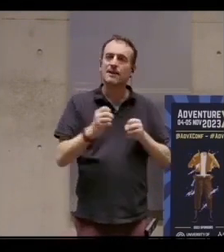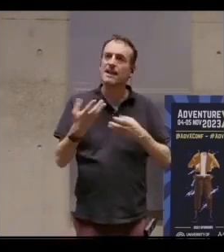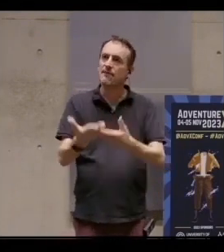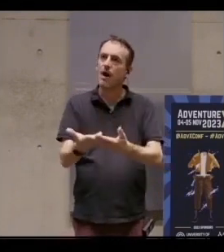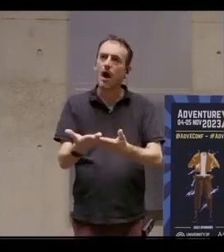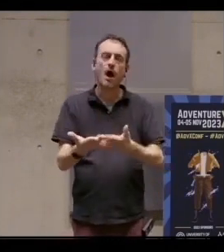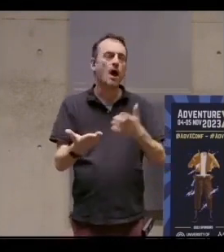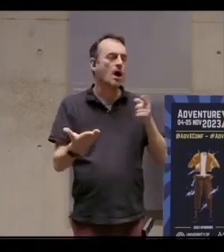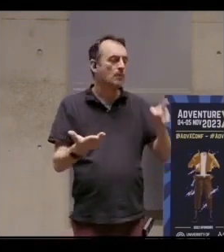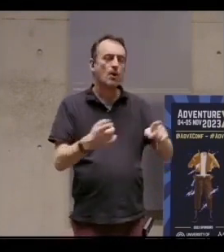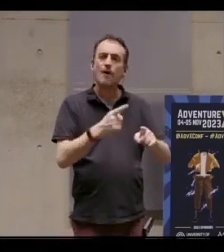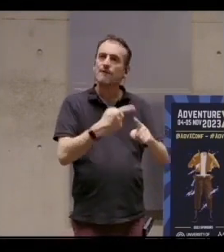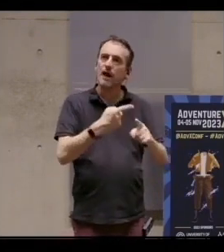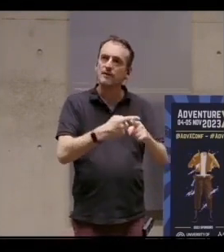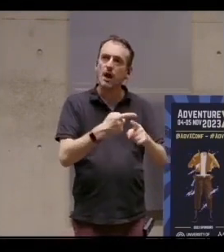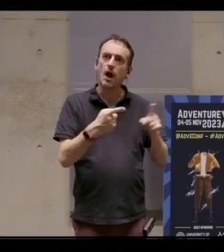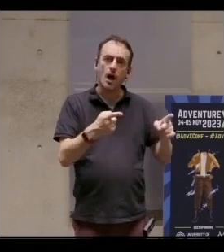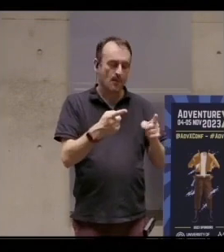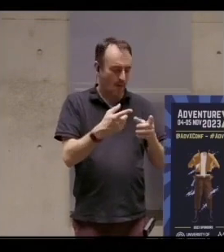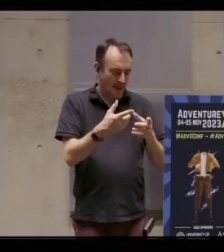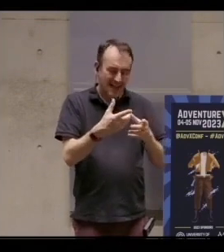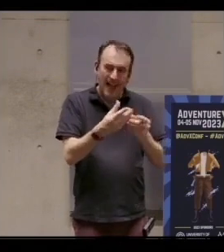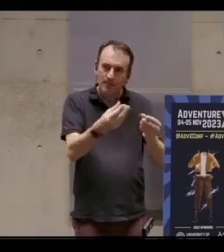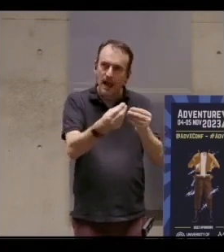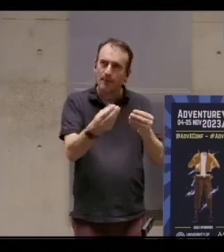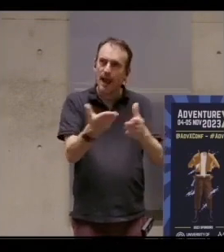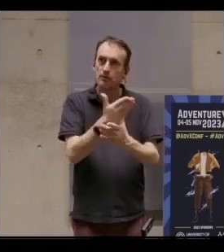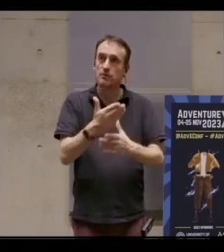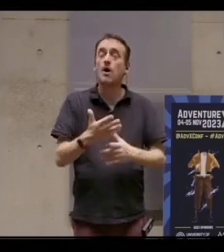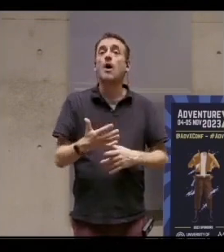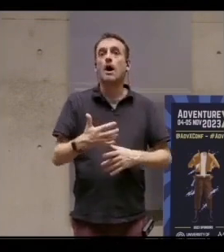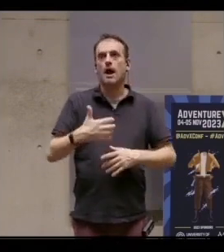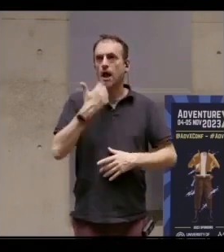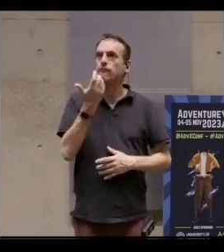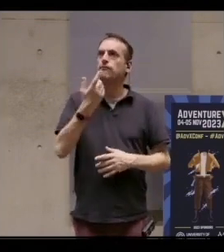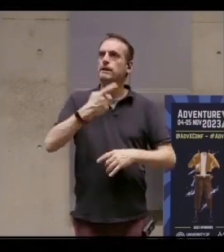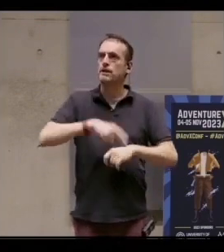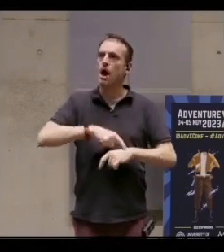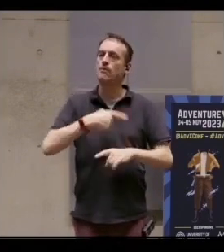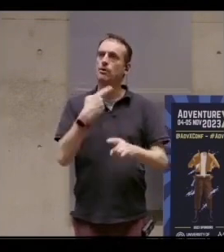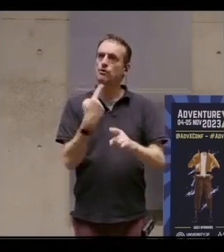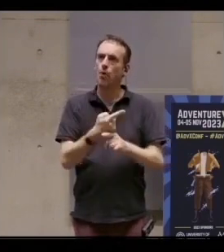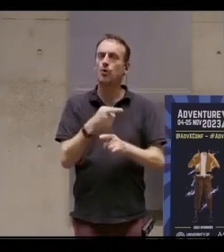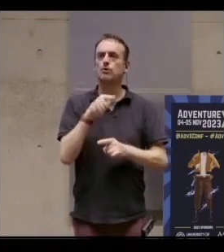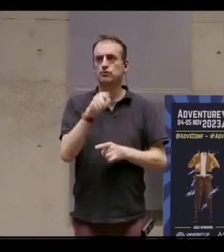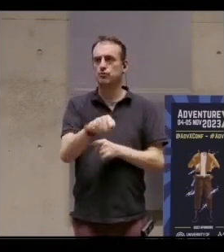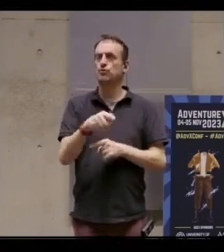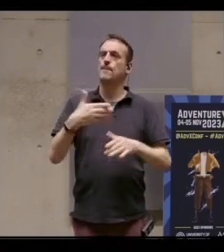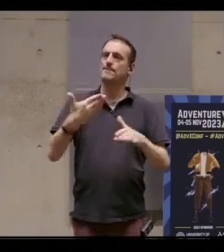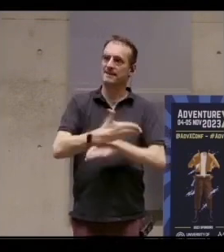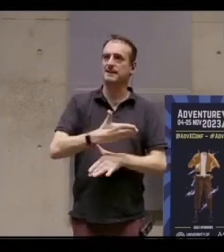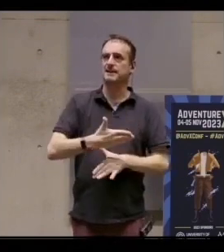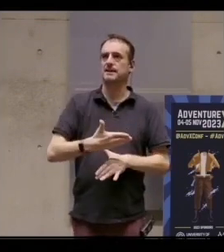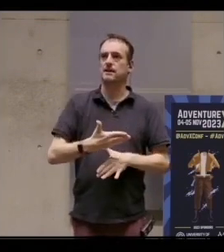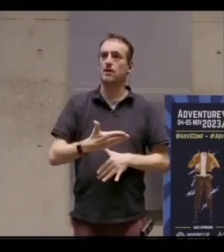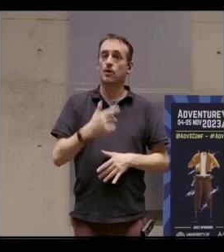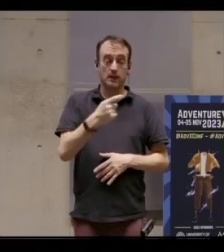Every time I talk to you, you're busy. And again, one that's not louder, but maybe projected a little bit